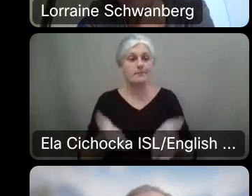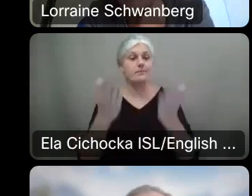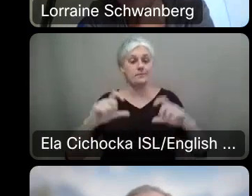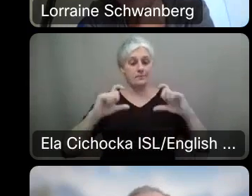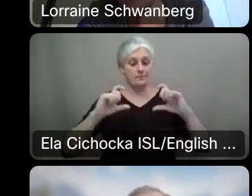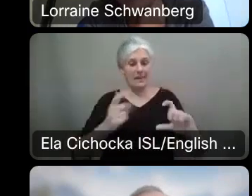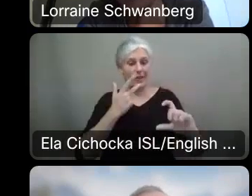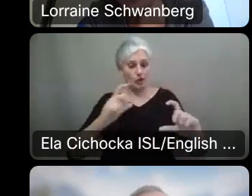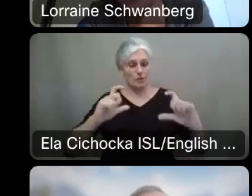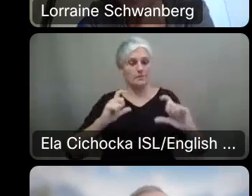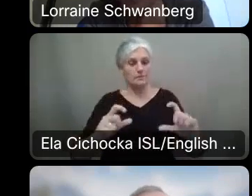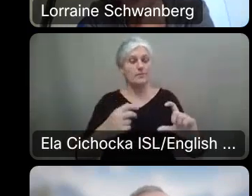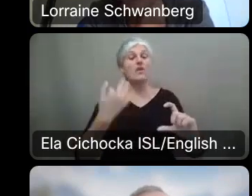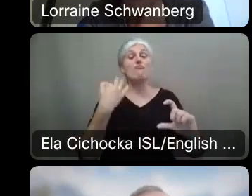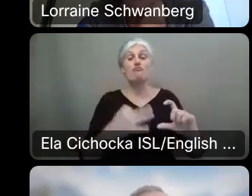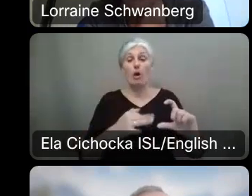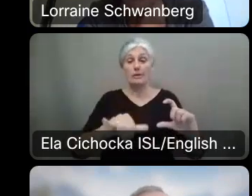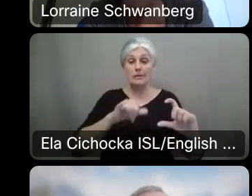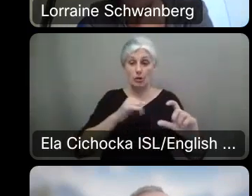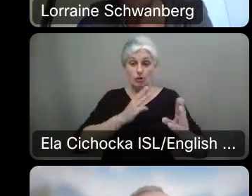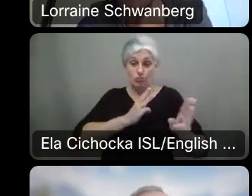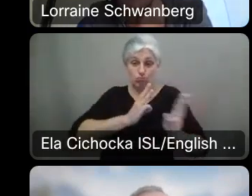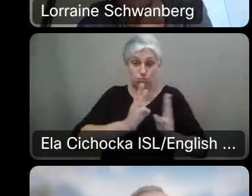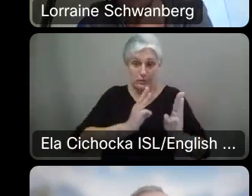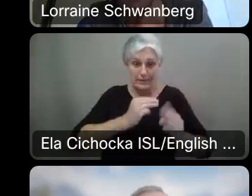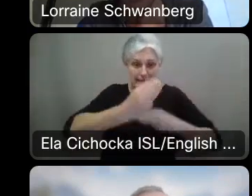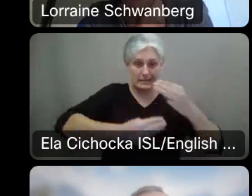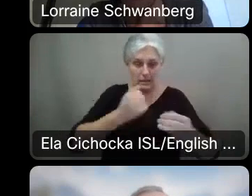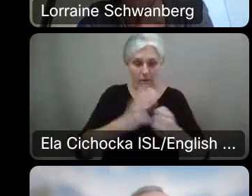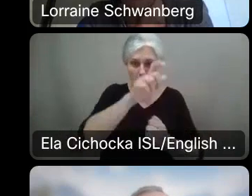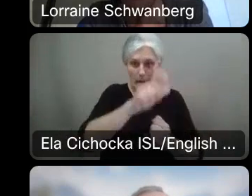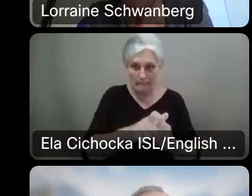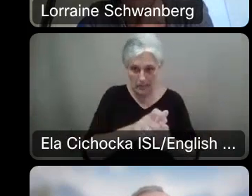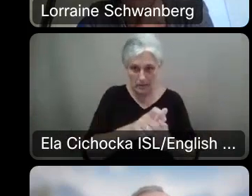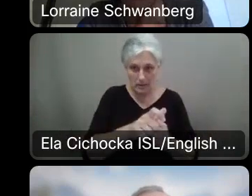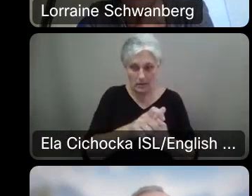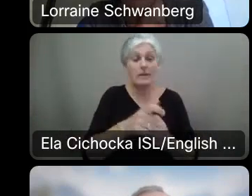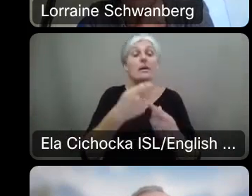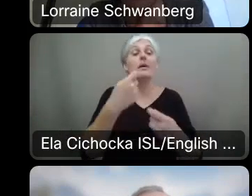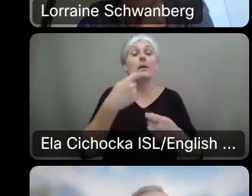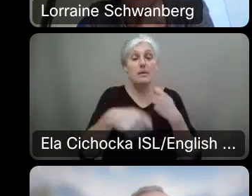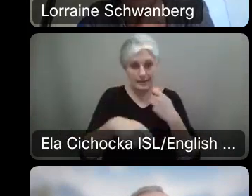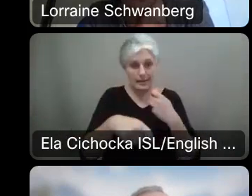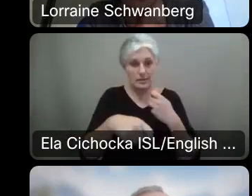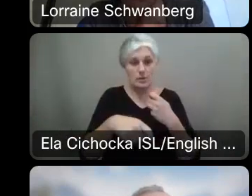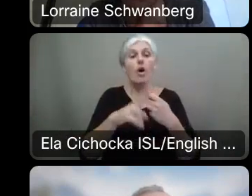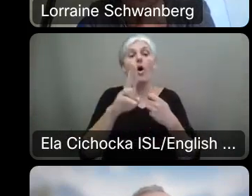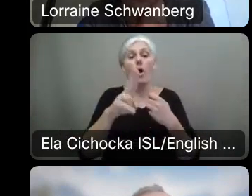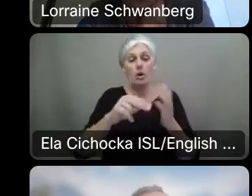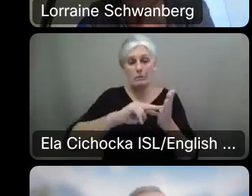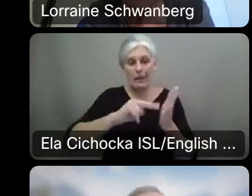relates to wrong surgical procedure performed on a patient, resulting in unintended and unanticipated